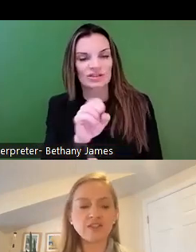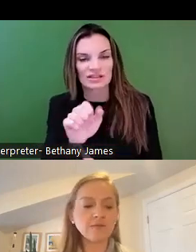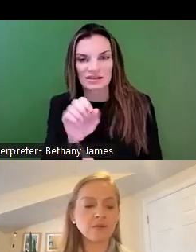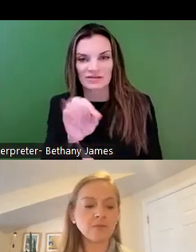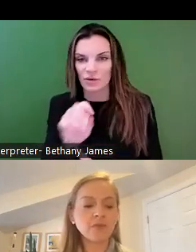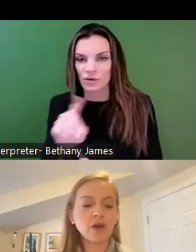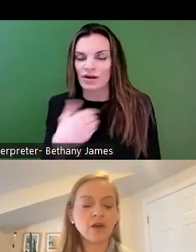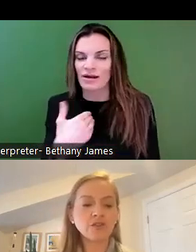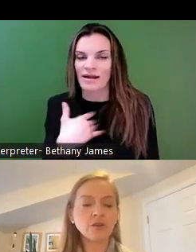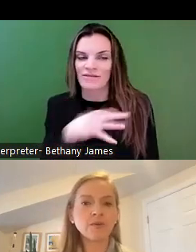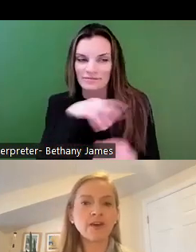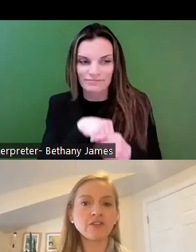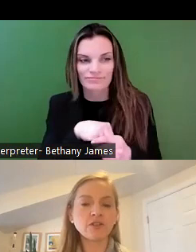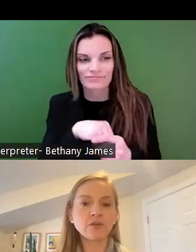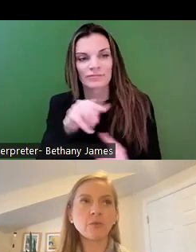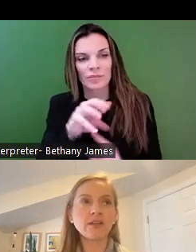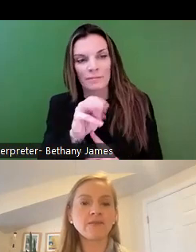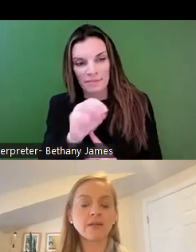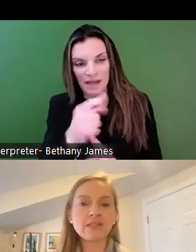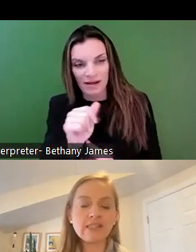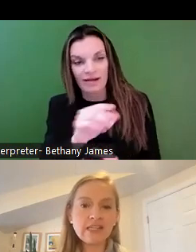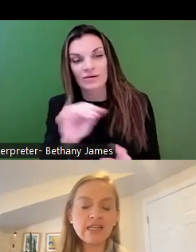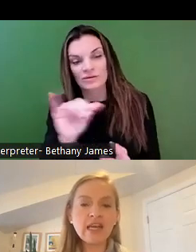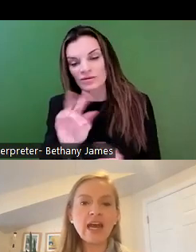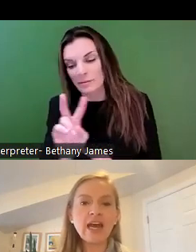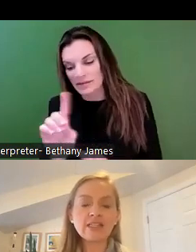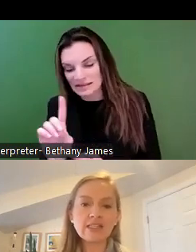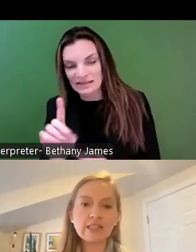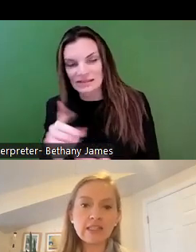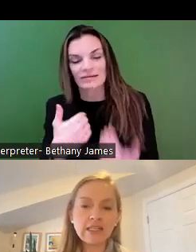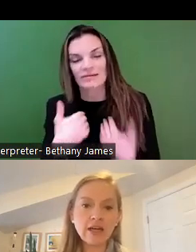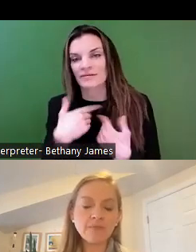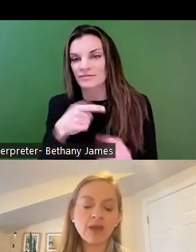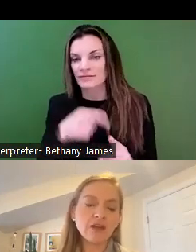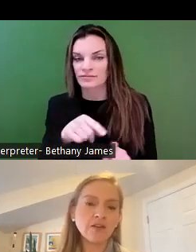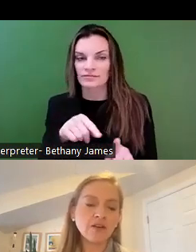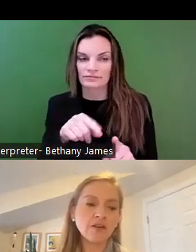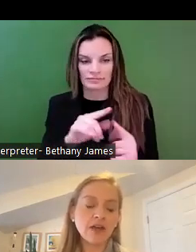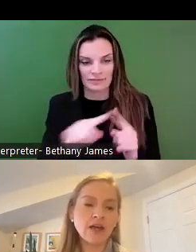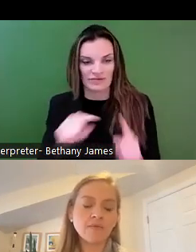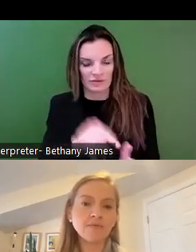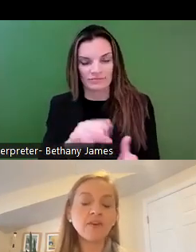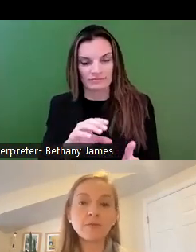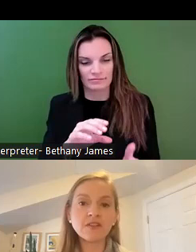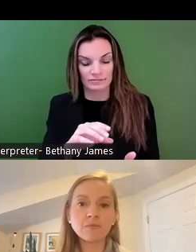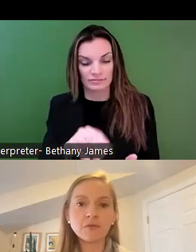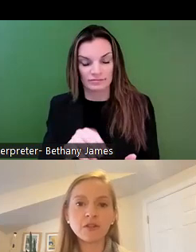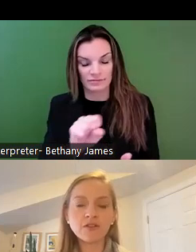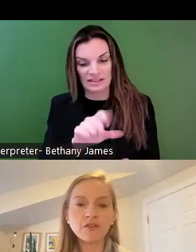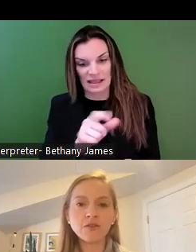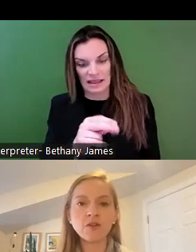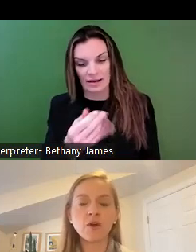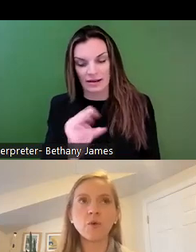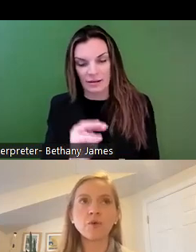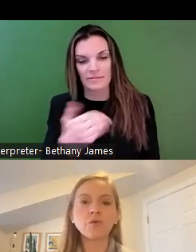fish and seafood also provide you with vitamin D and selenium and other vitamins and